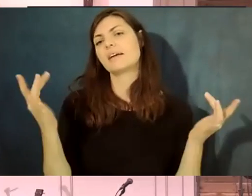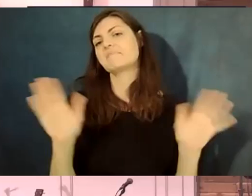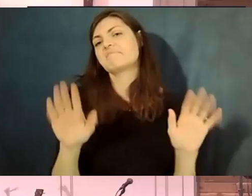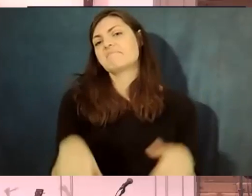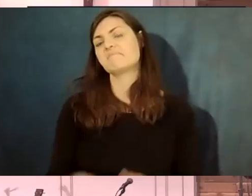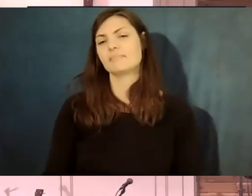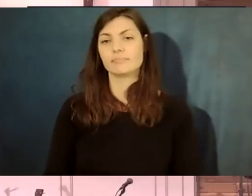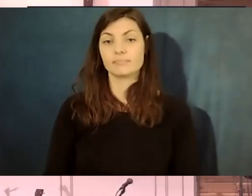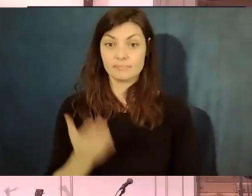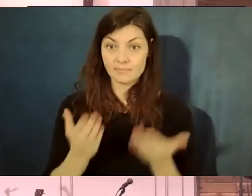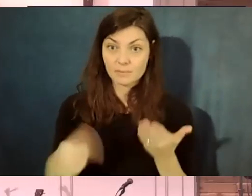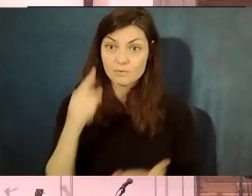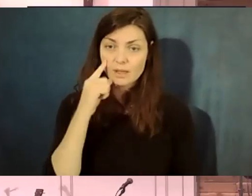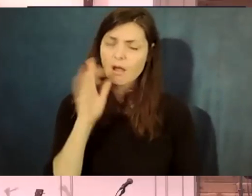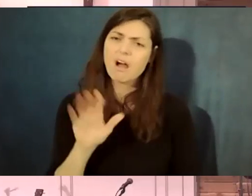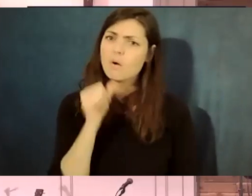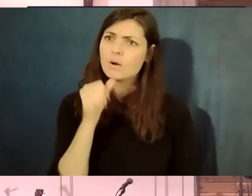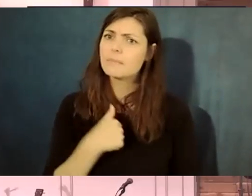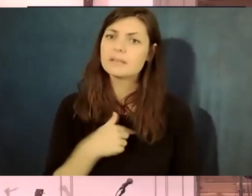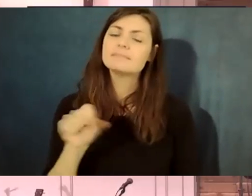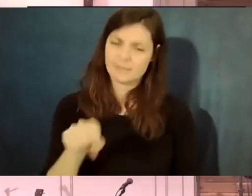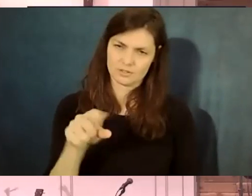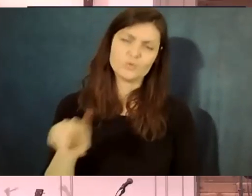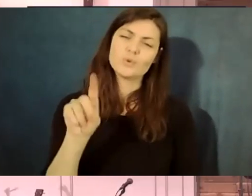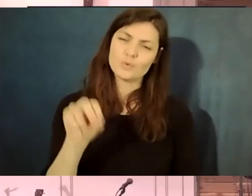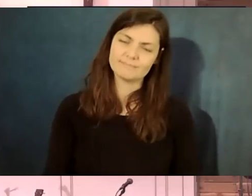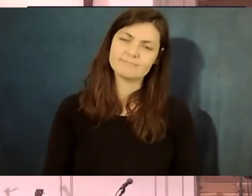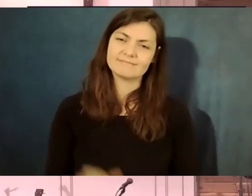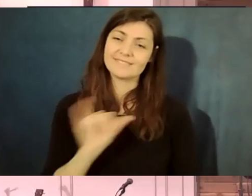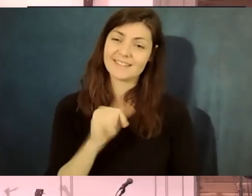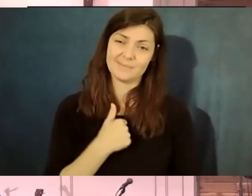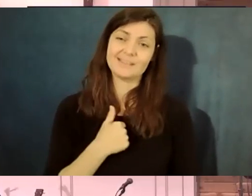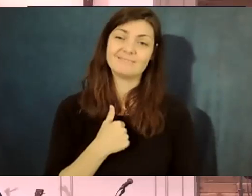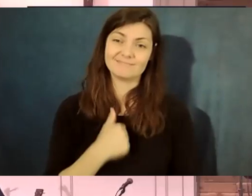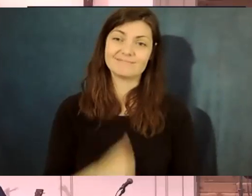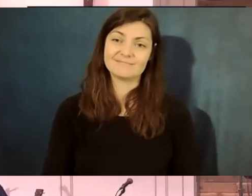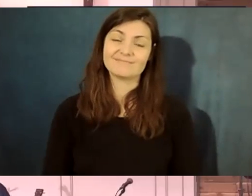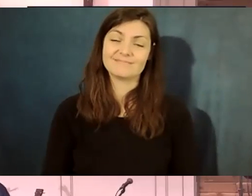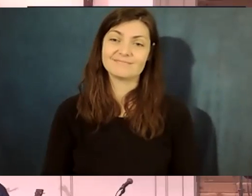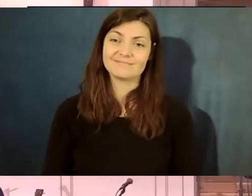You're like, oh, I don't do that. Yes, you do. You do. Just like I do.